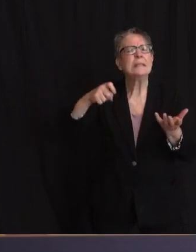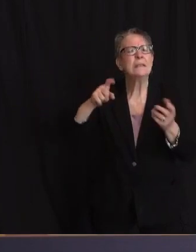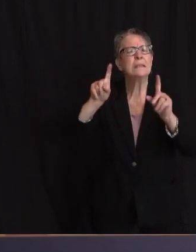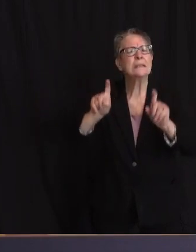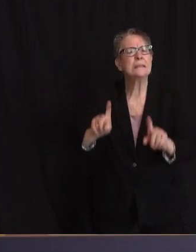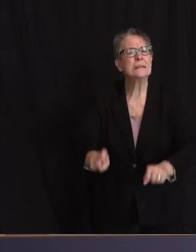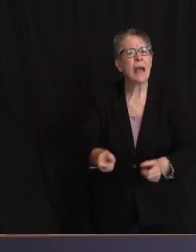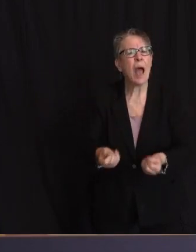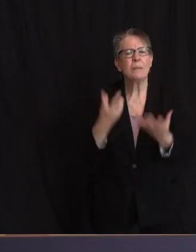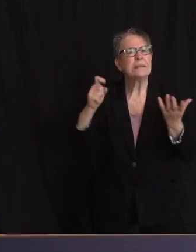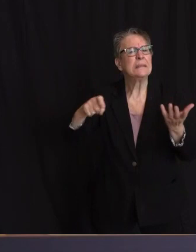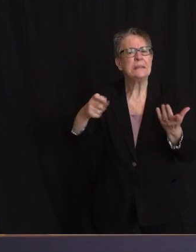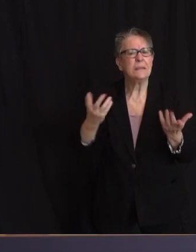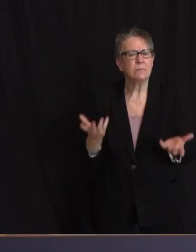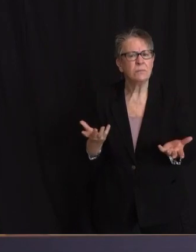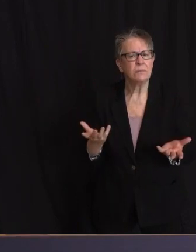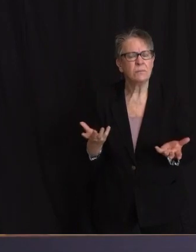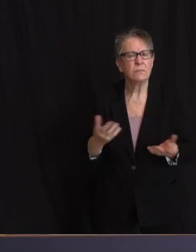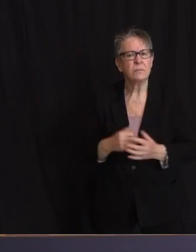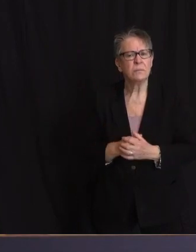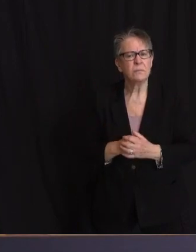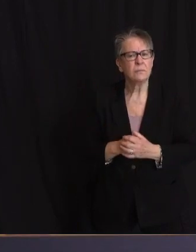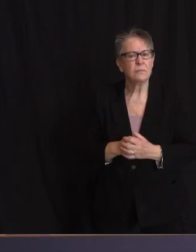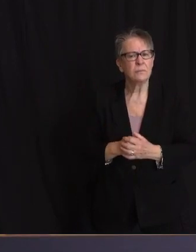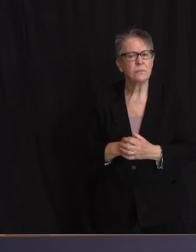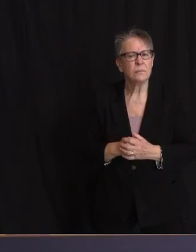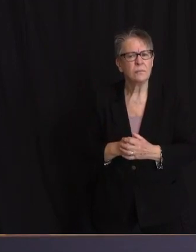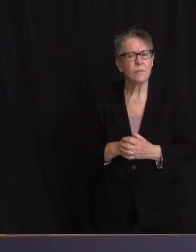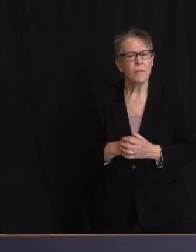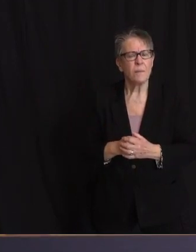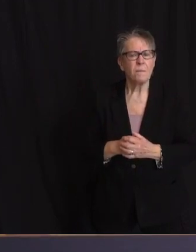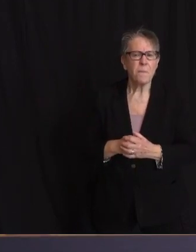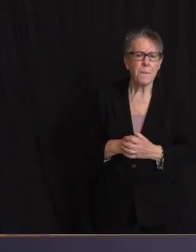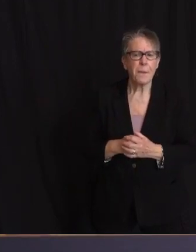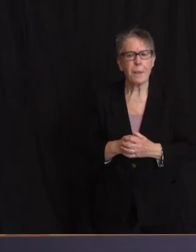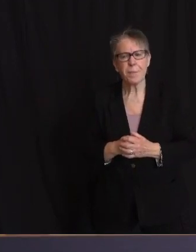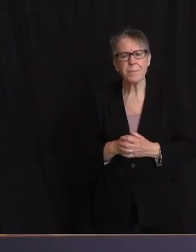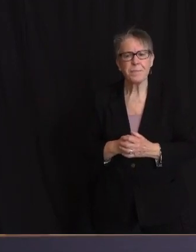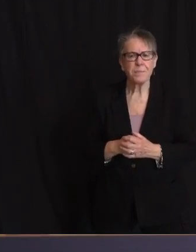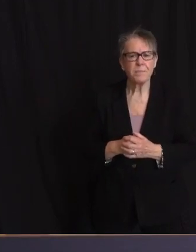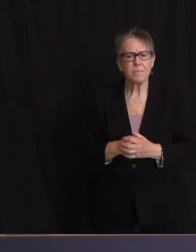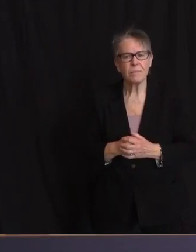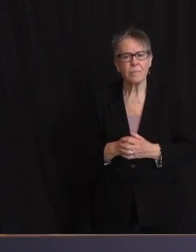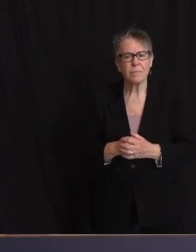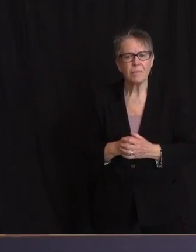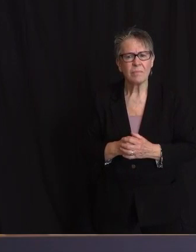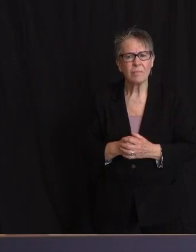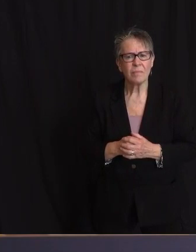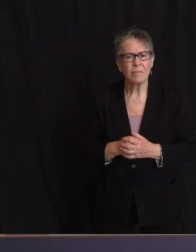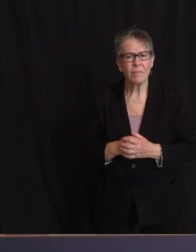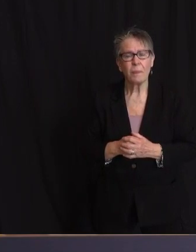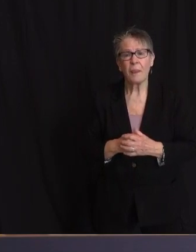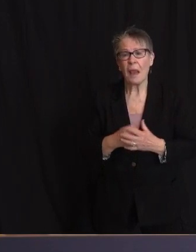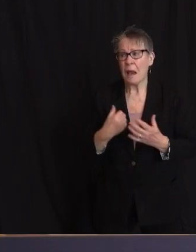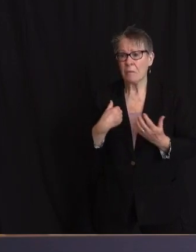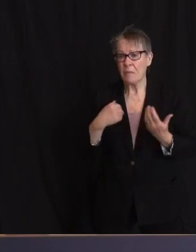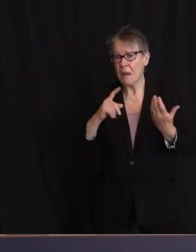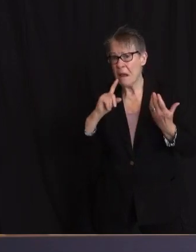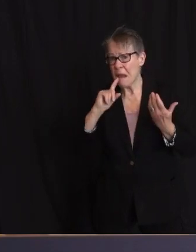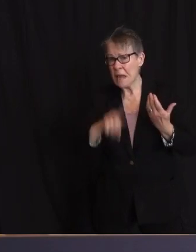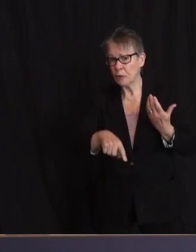this? I can't speak for what the capacity looks like in Atlantic City, but we have made a decision